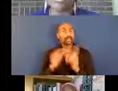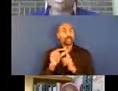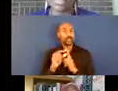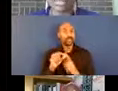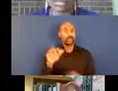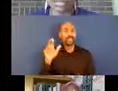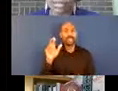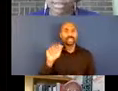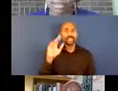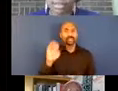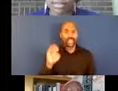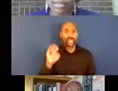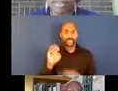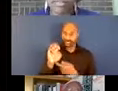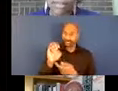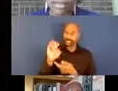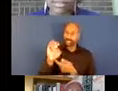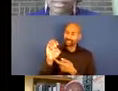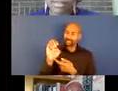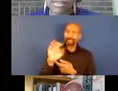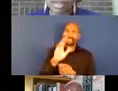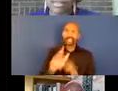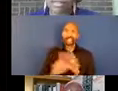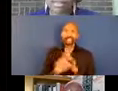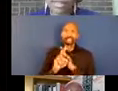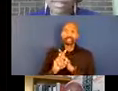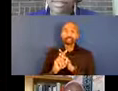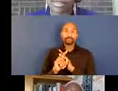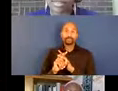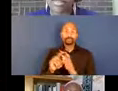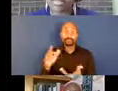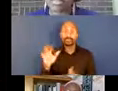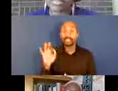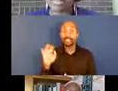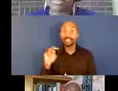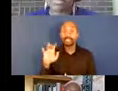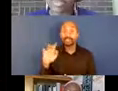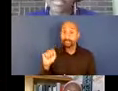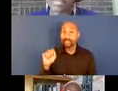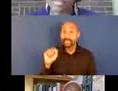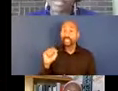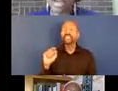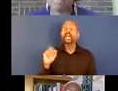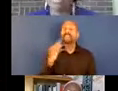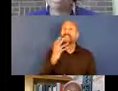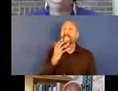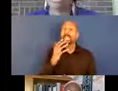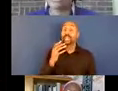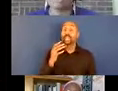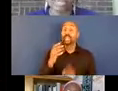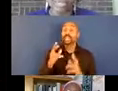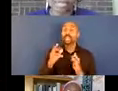never appears. A feminist of color critique is obscured in race not being